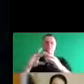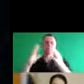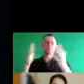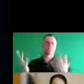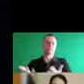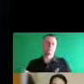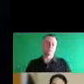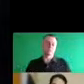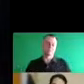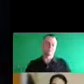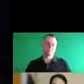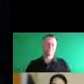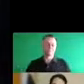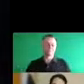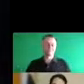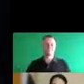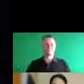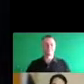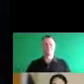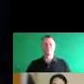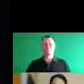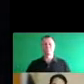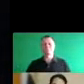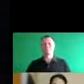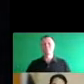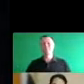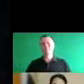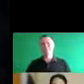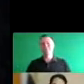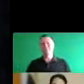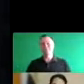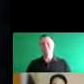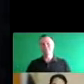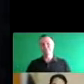me, this idea, we have to, how can I put it?